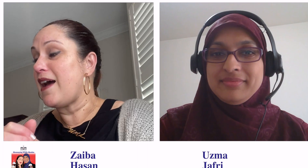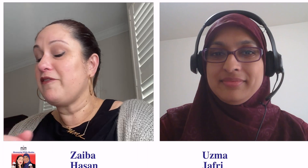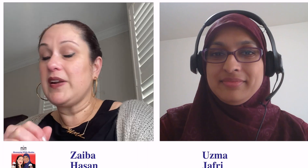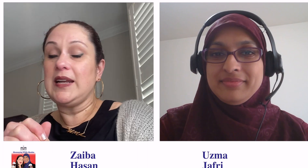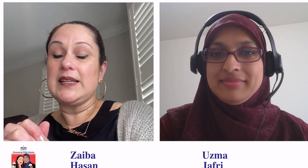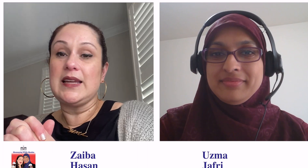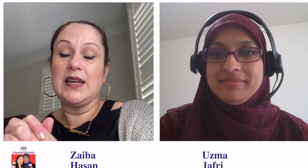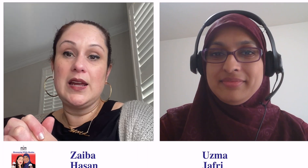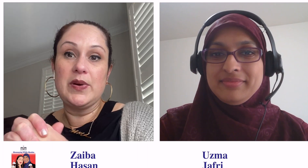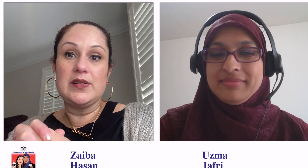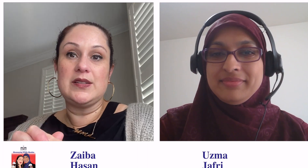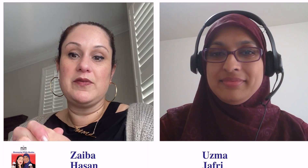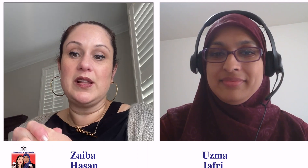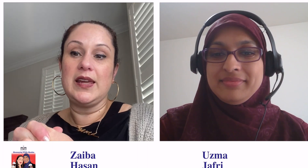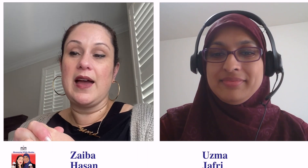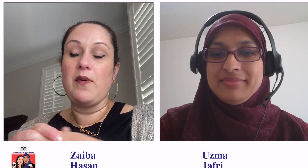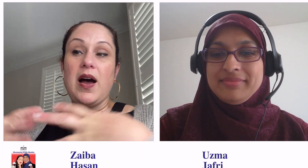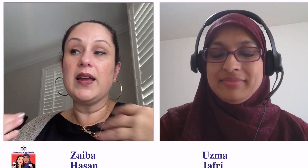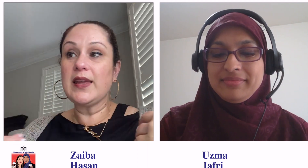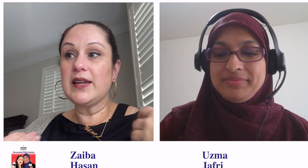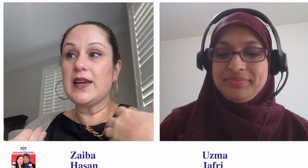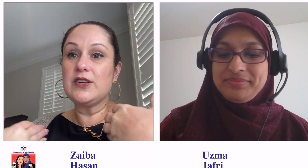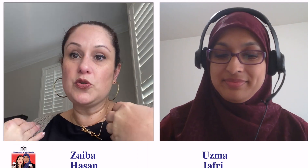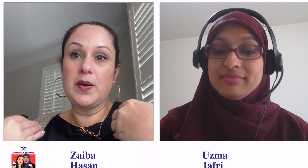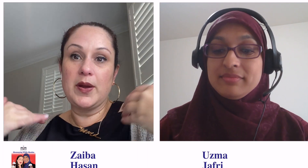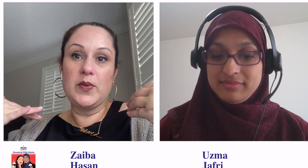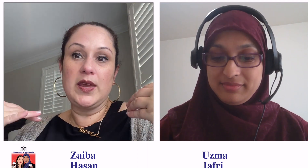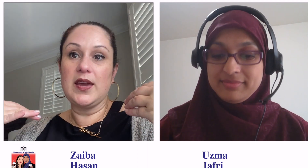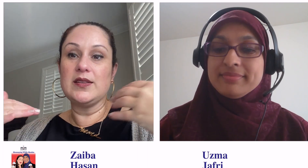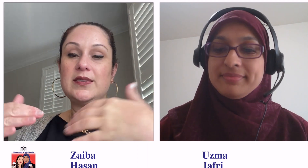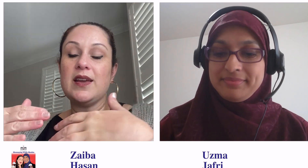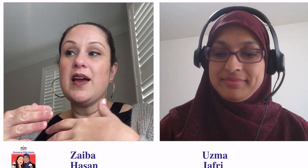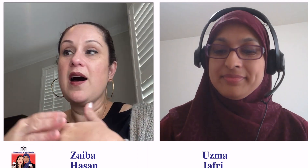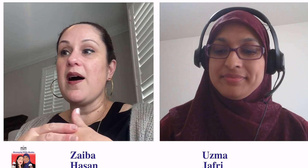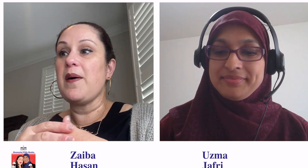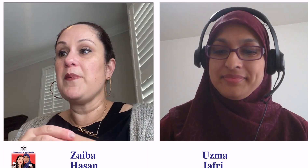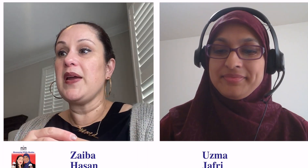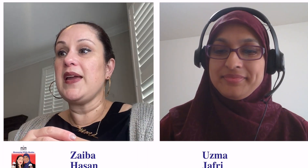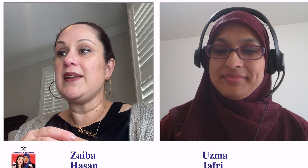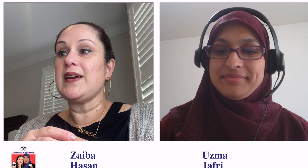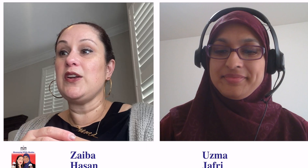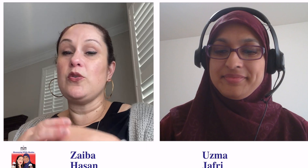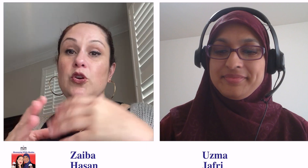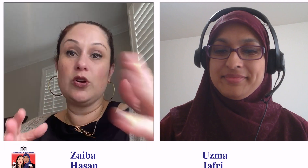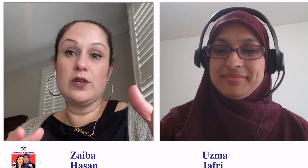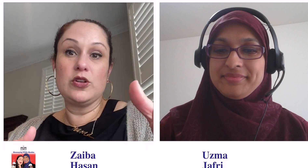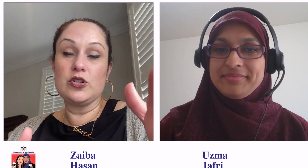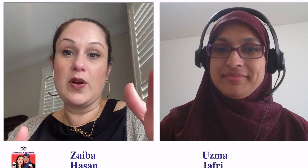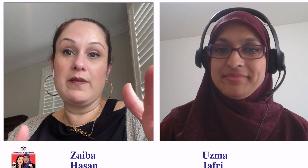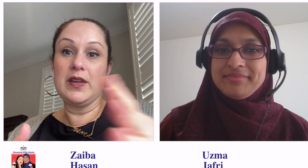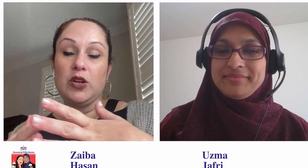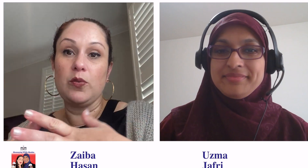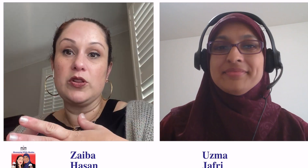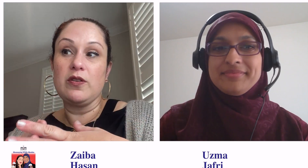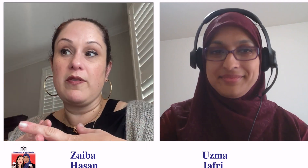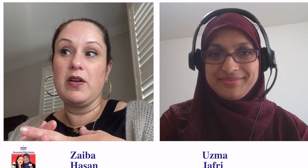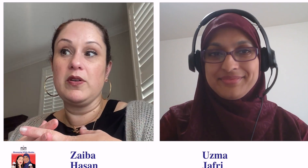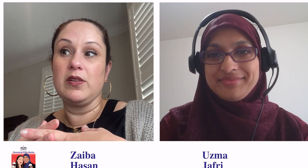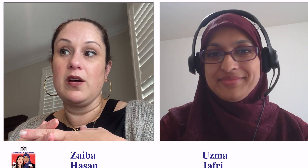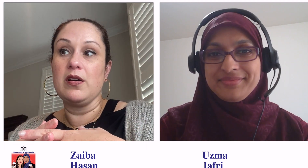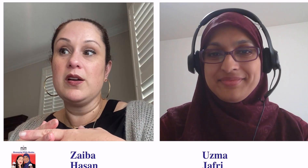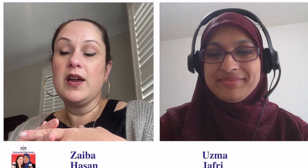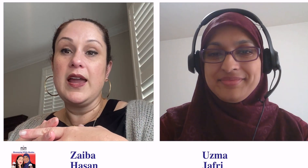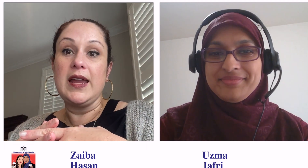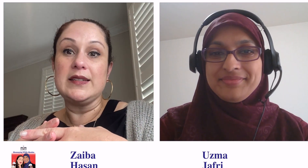It's not fun and exciting, but it's definitely how I enjoy my weekends. And I know you're traveling, you're with your